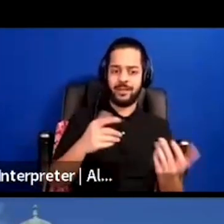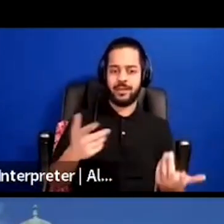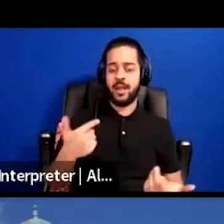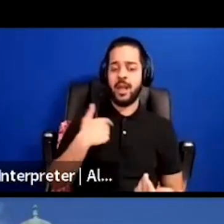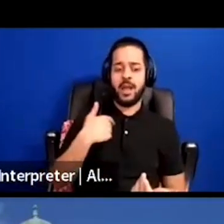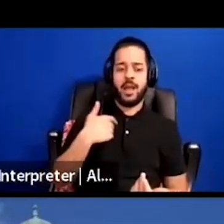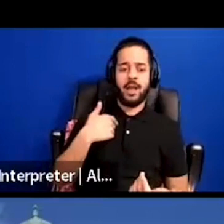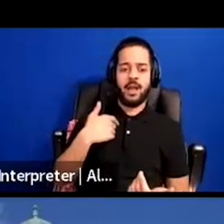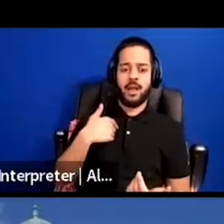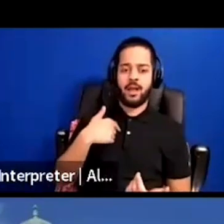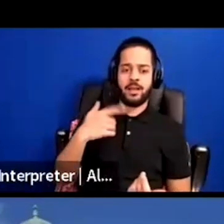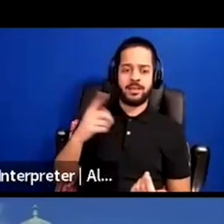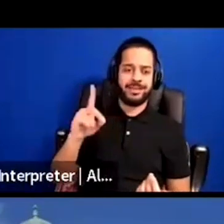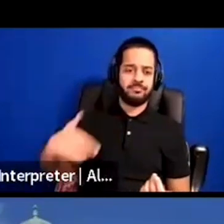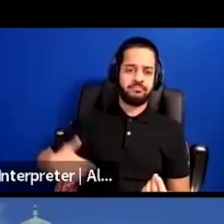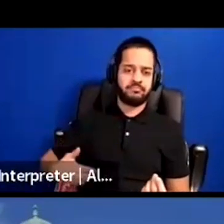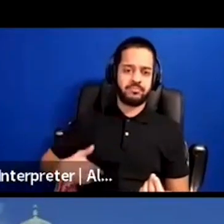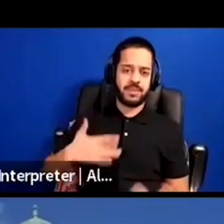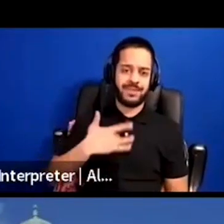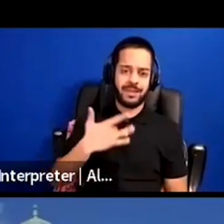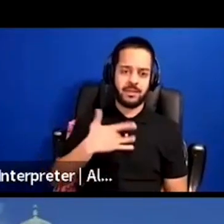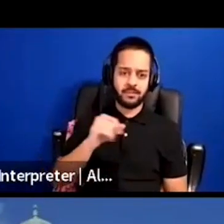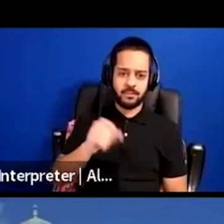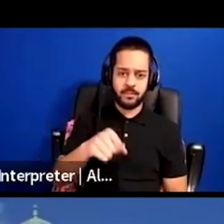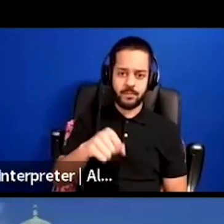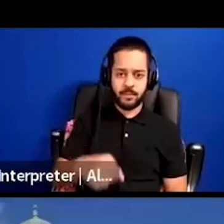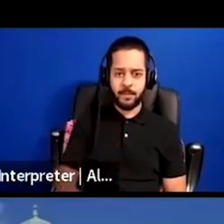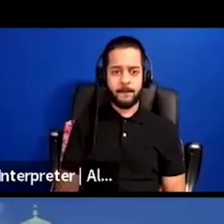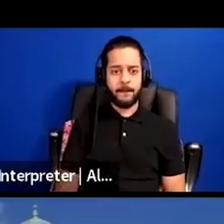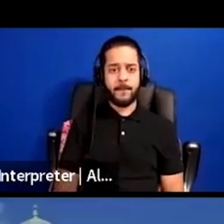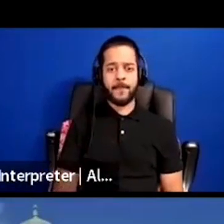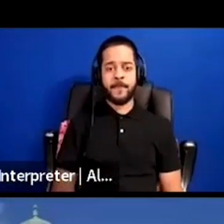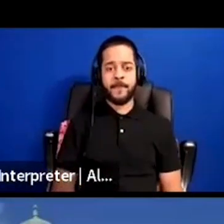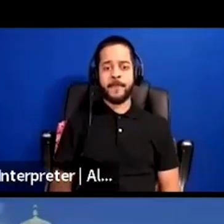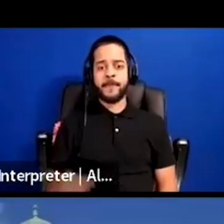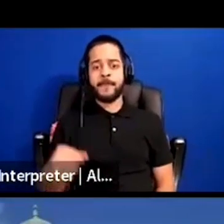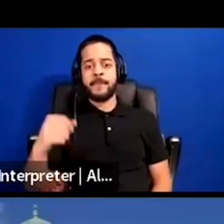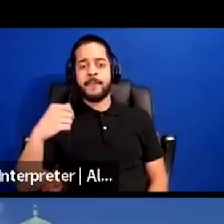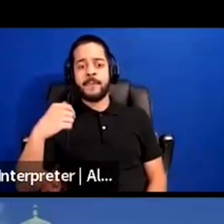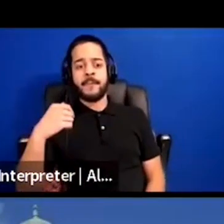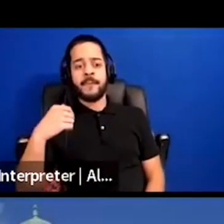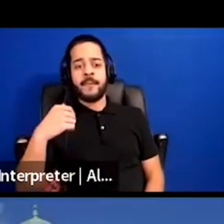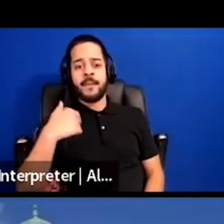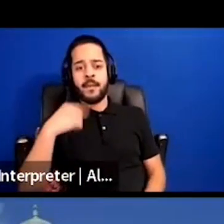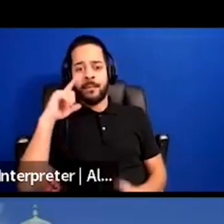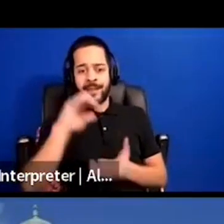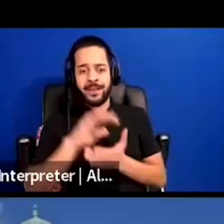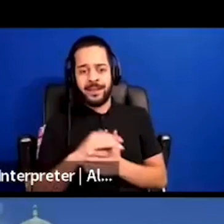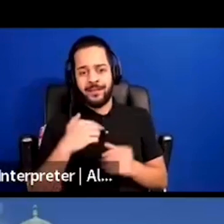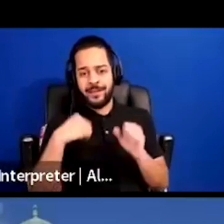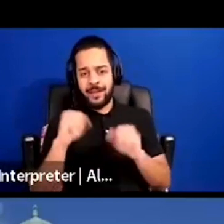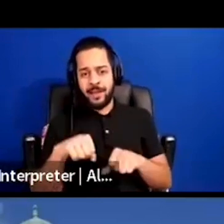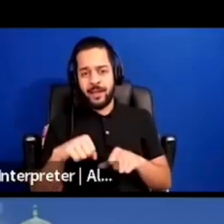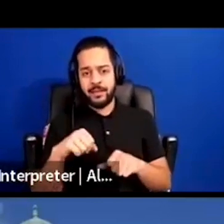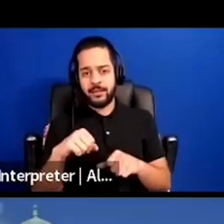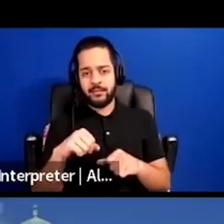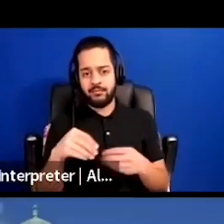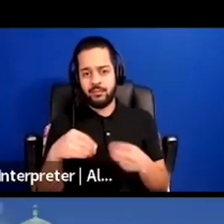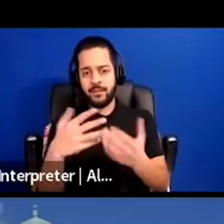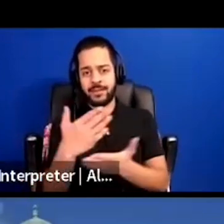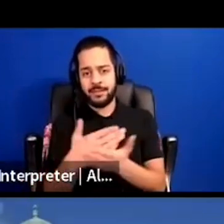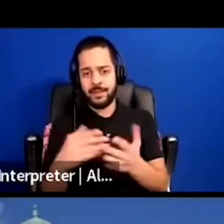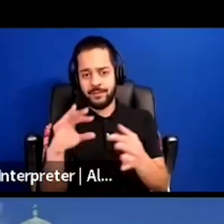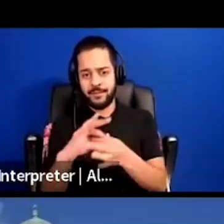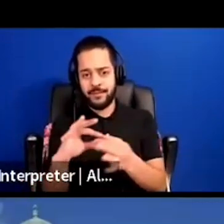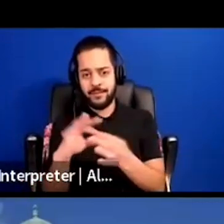not. Kennedy, Mhm. were you gonna I respond? can I think I can give some insight into that. And I work really closely with